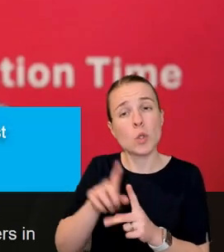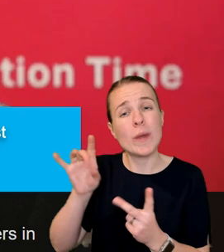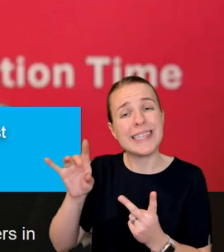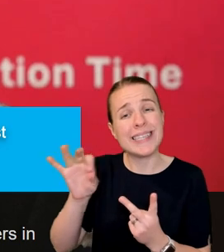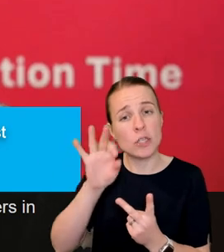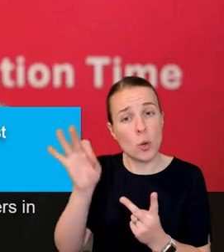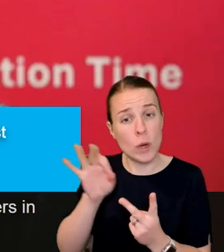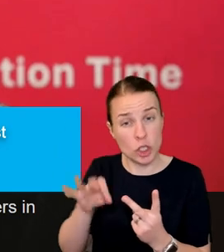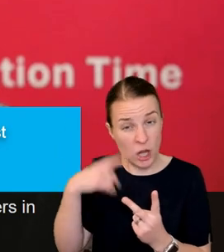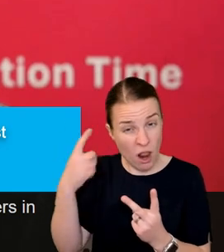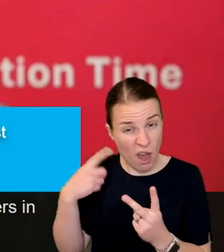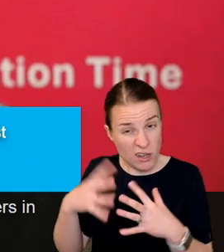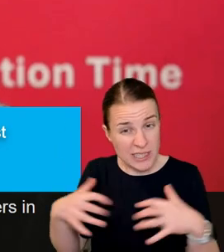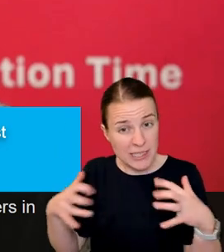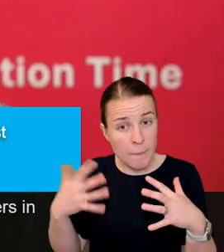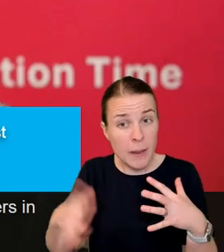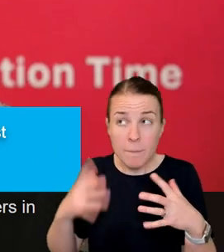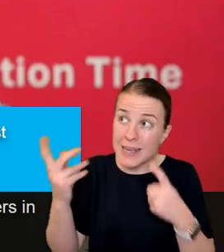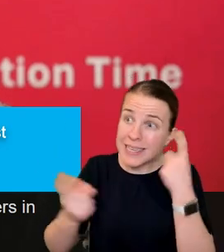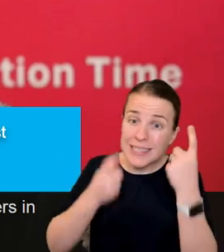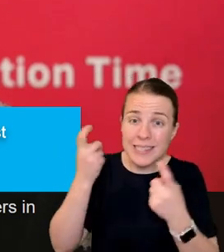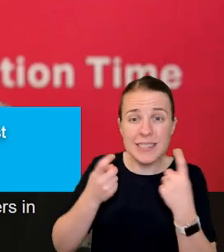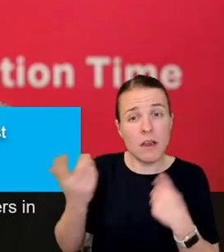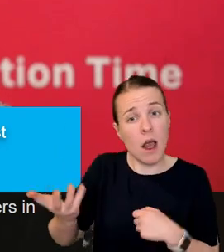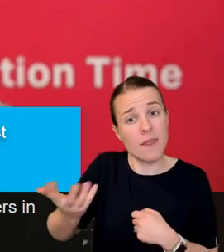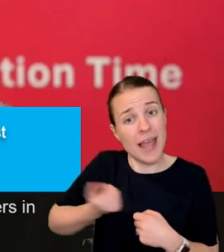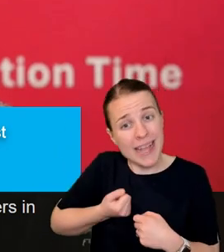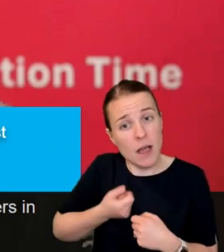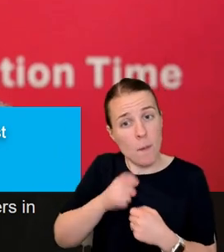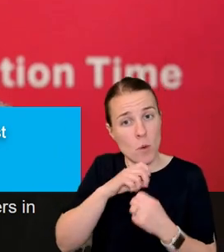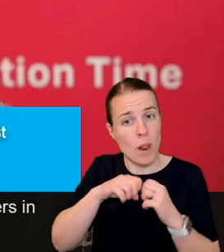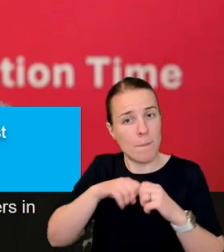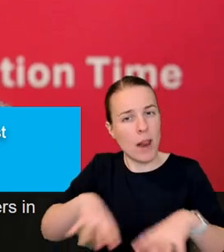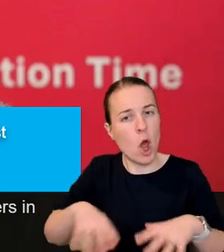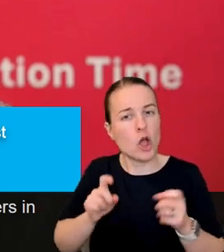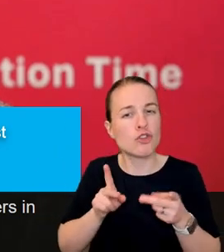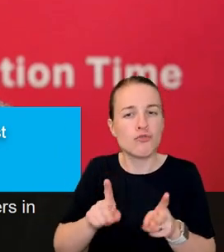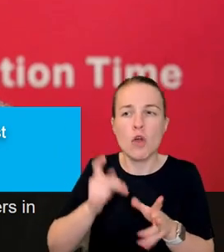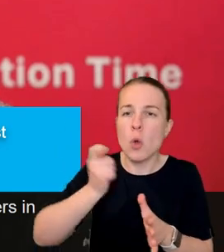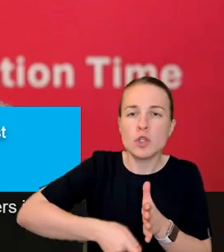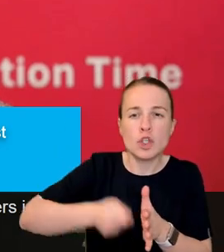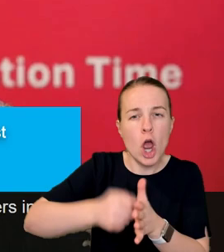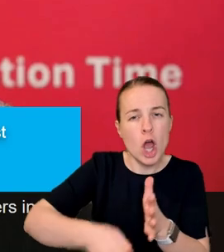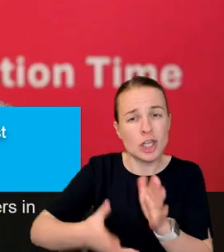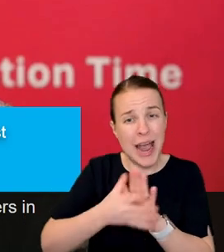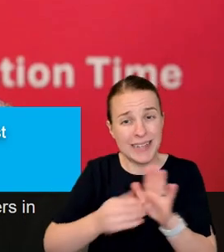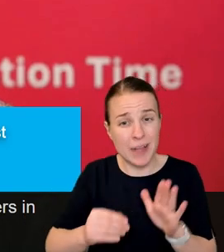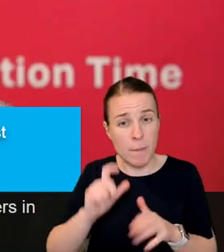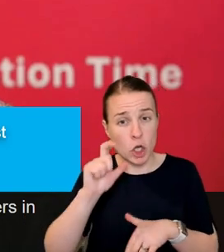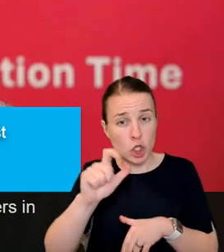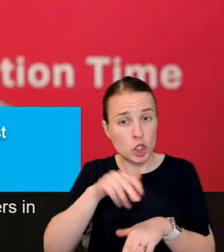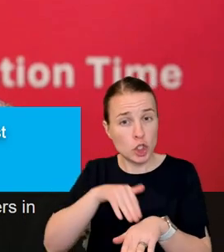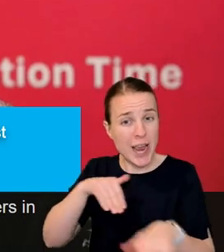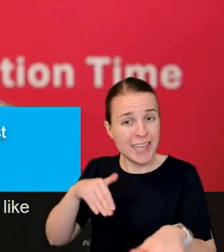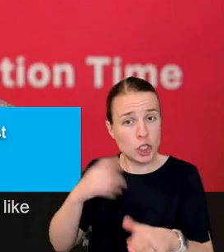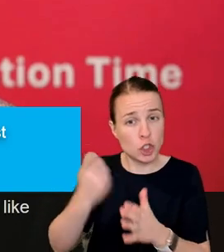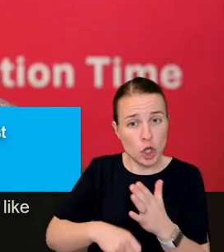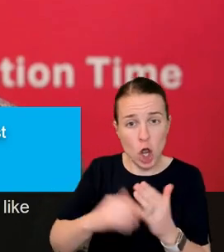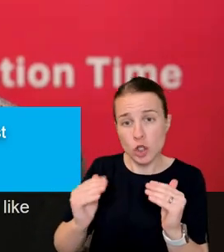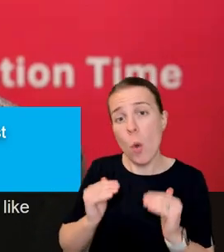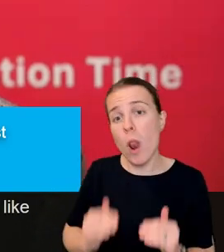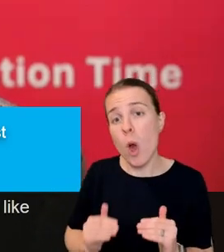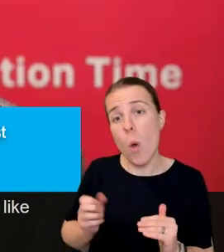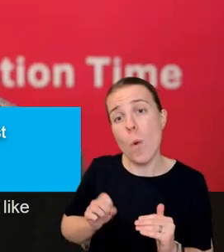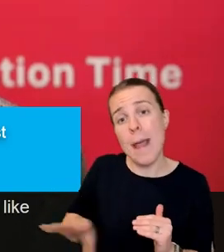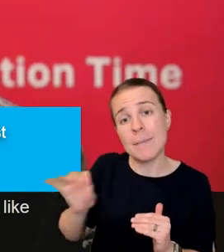into consideration the income that will be lost on road charges like the congestion charge and the low emission charge because people will